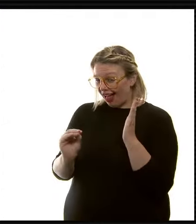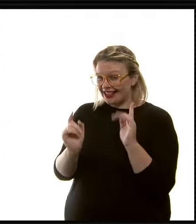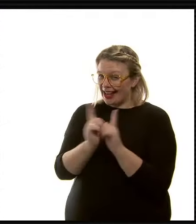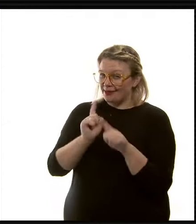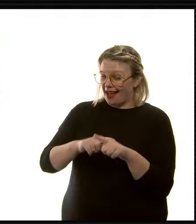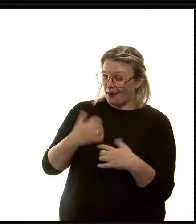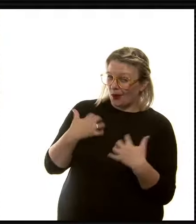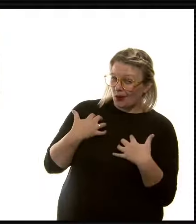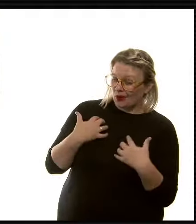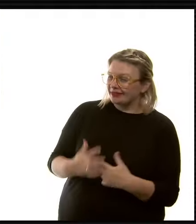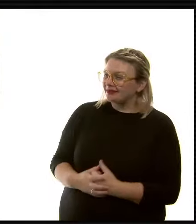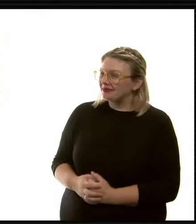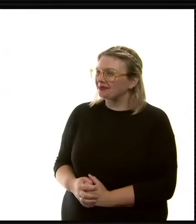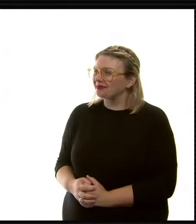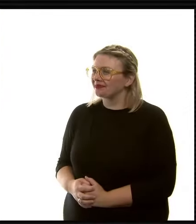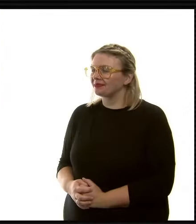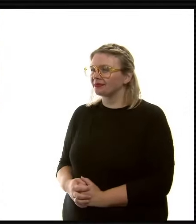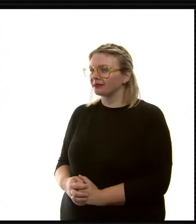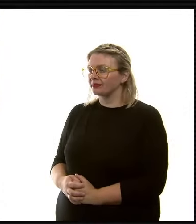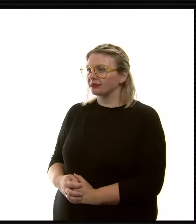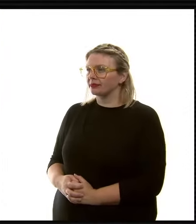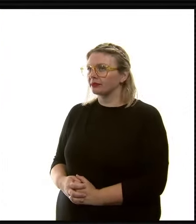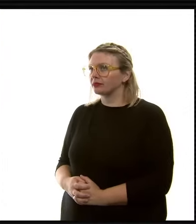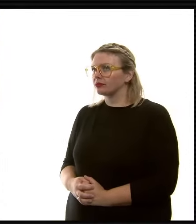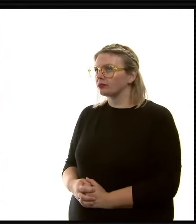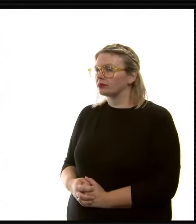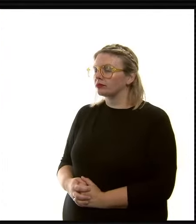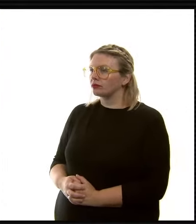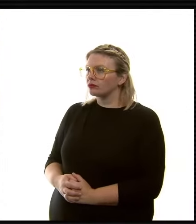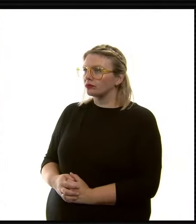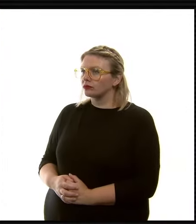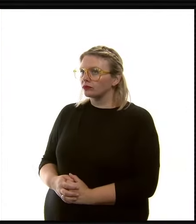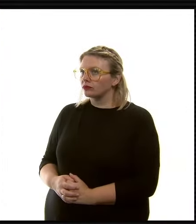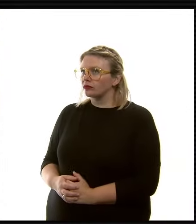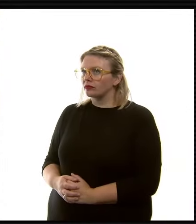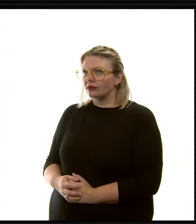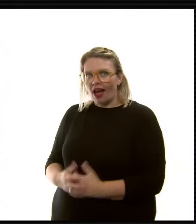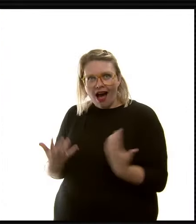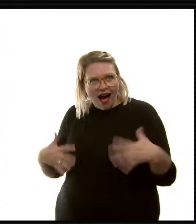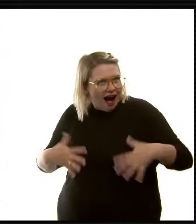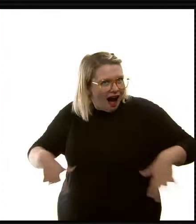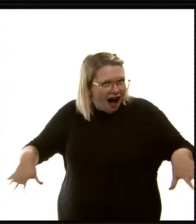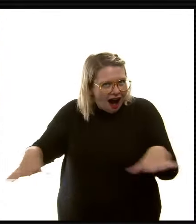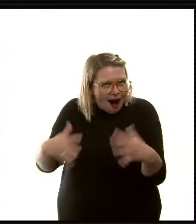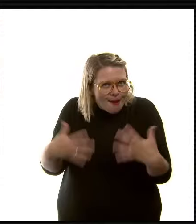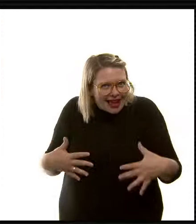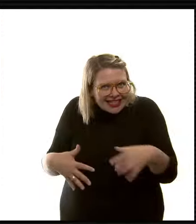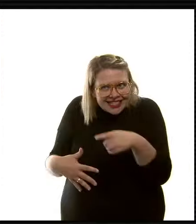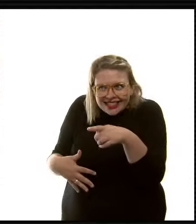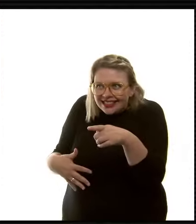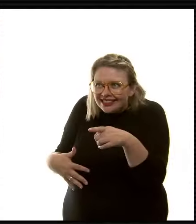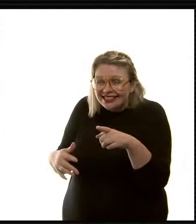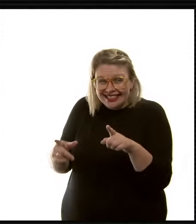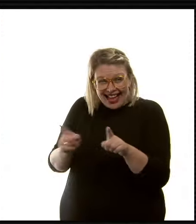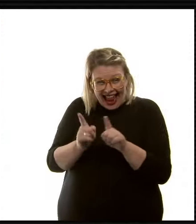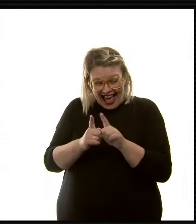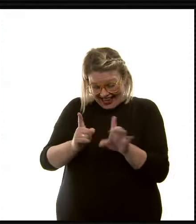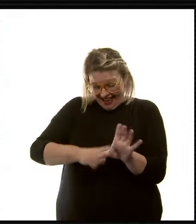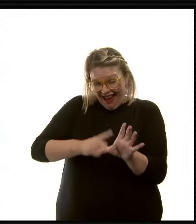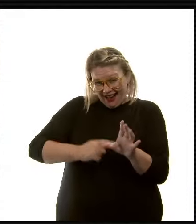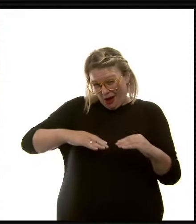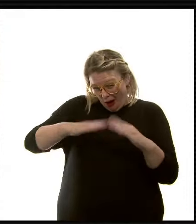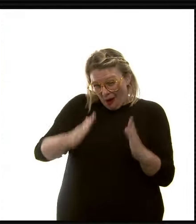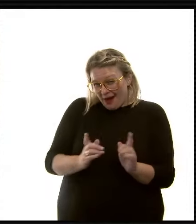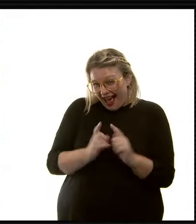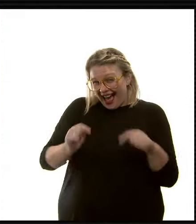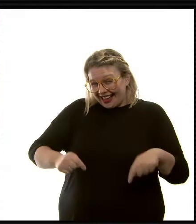excited. Hello? Oh, hey. Hey, Kat. This Welcome. is amazing. It's almost like my home from childhood. I think